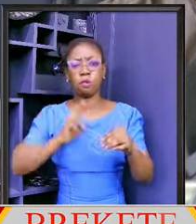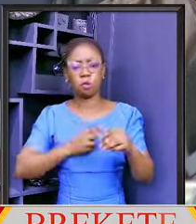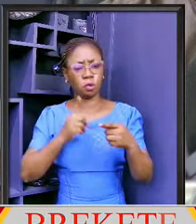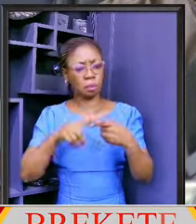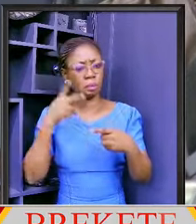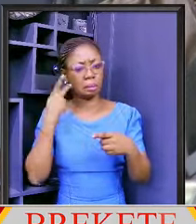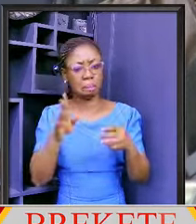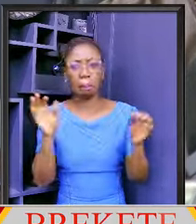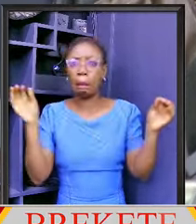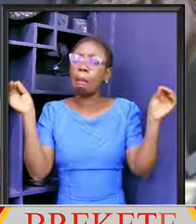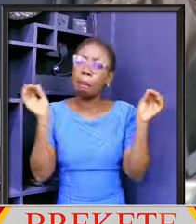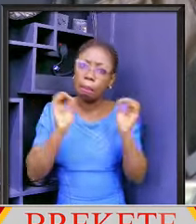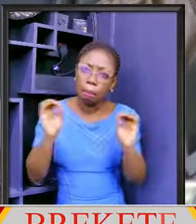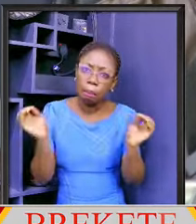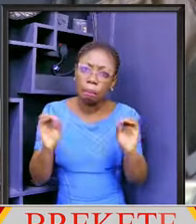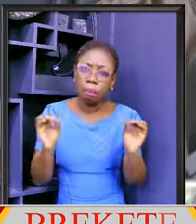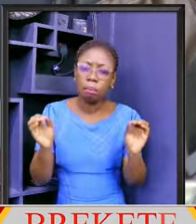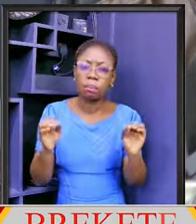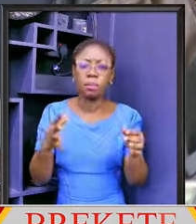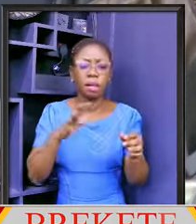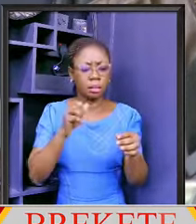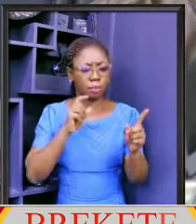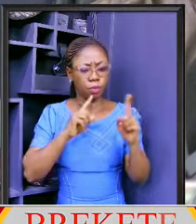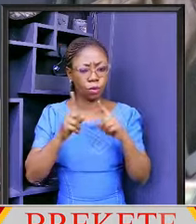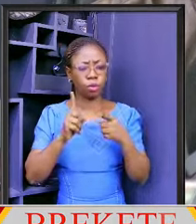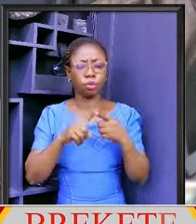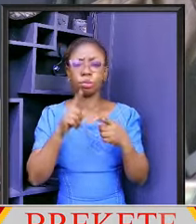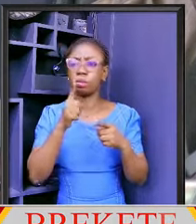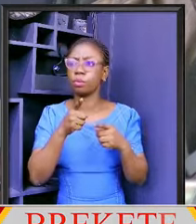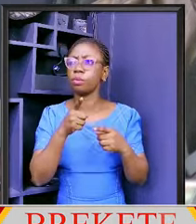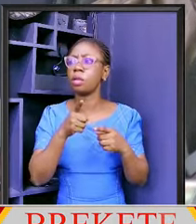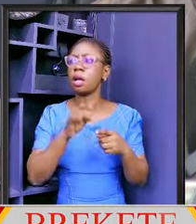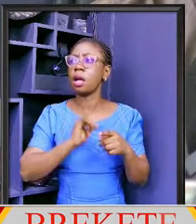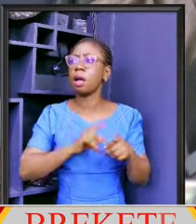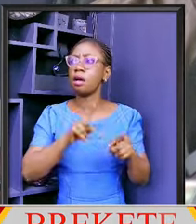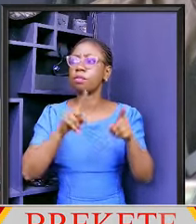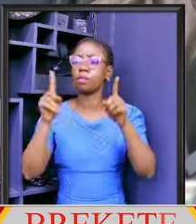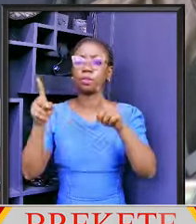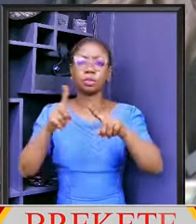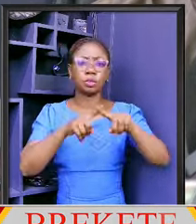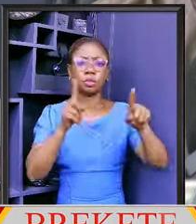And as I'm talking to you, he will say it before us, and I've gone in different